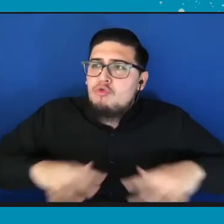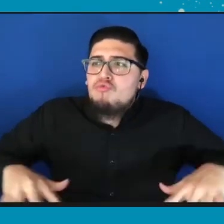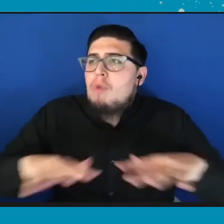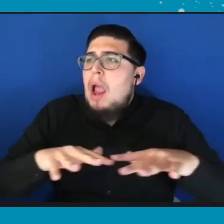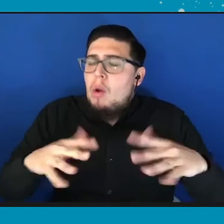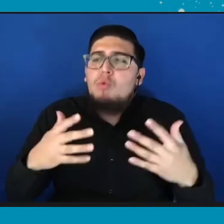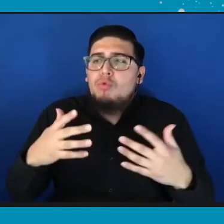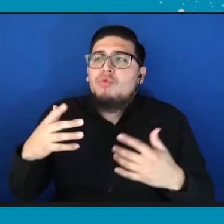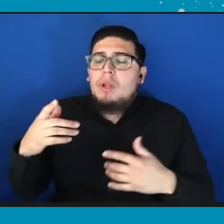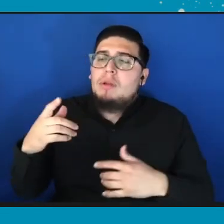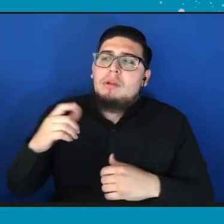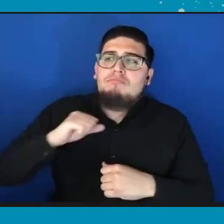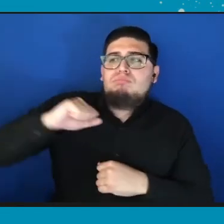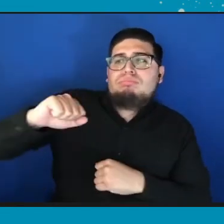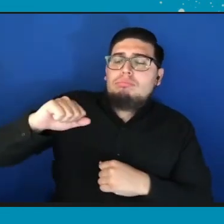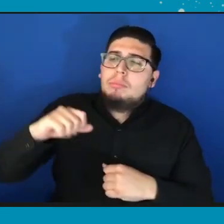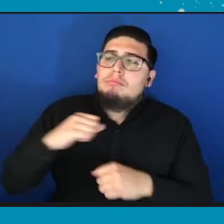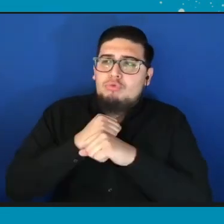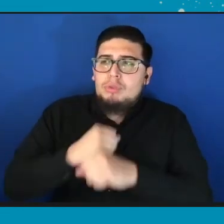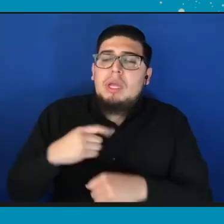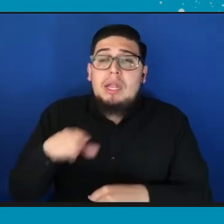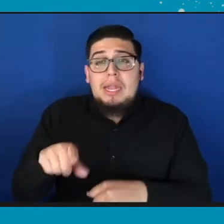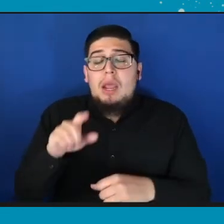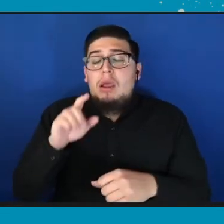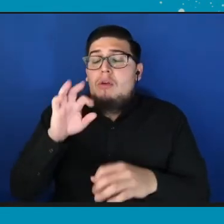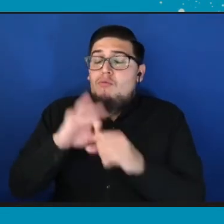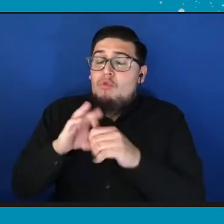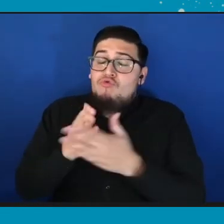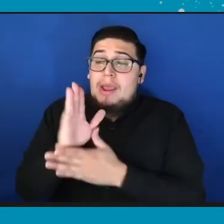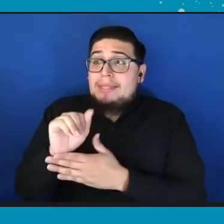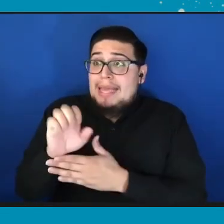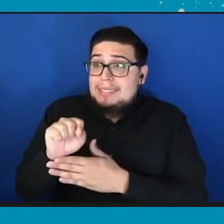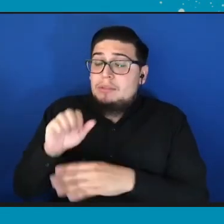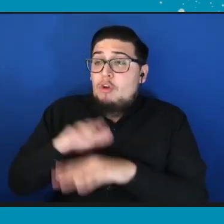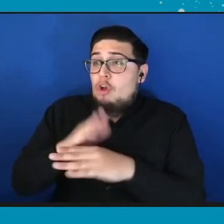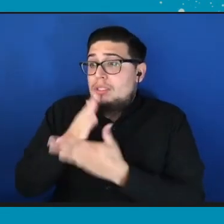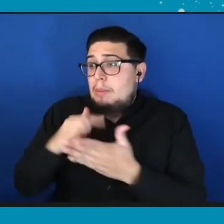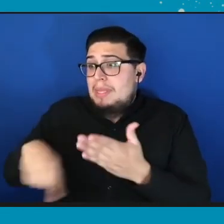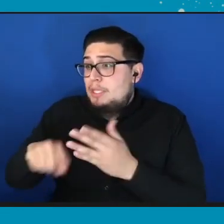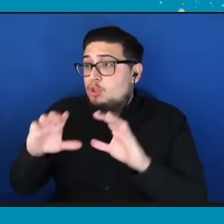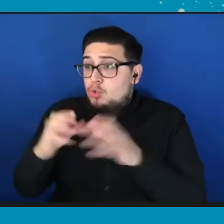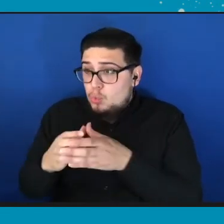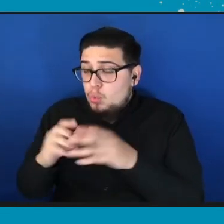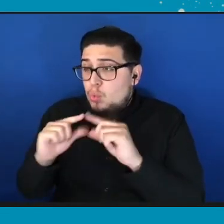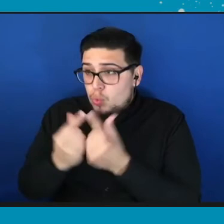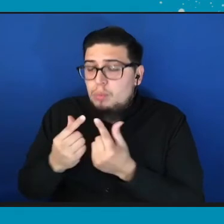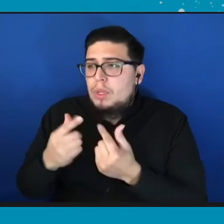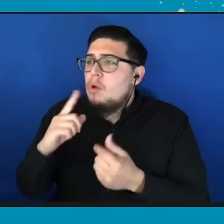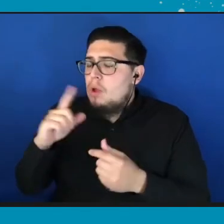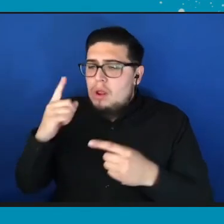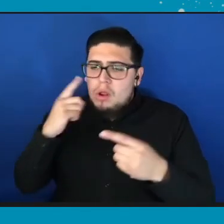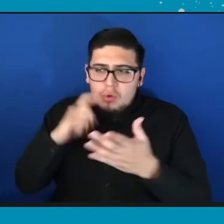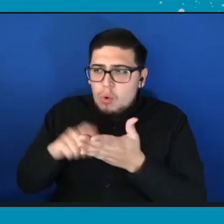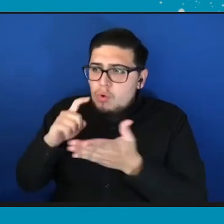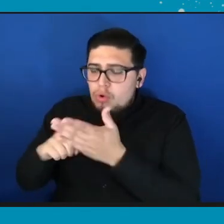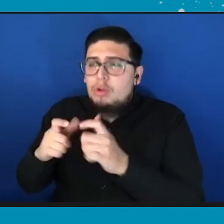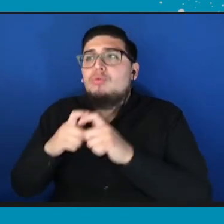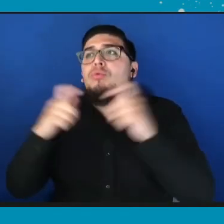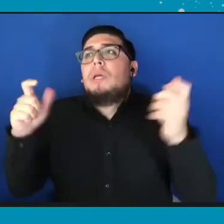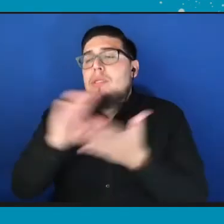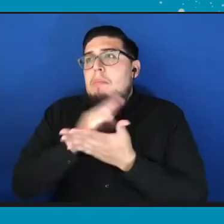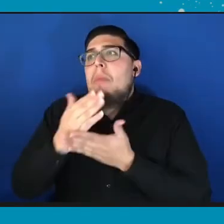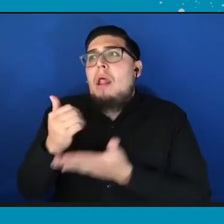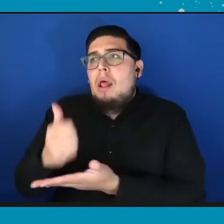do. Having worked on voting rights cases with some of these groups, it would do a tremendous amount of offer a tremendous amount of help for us, quite